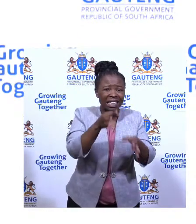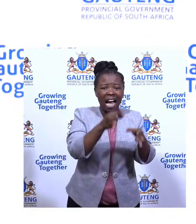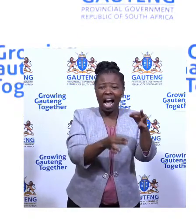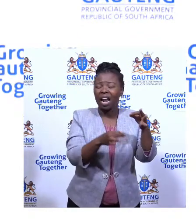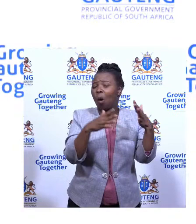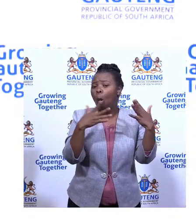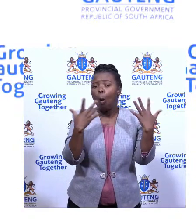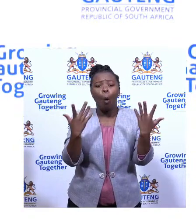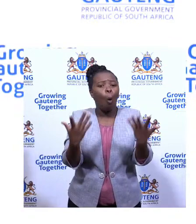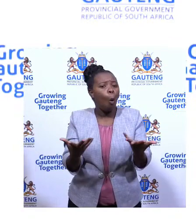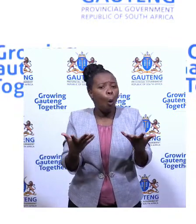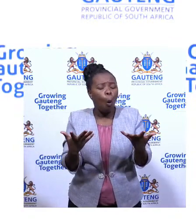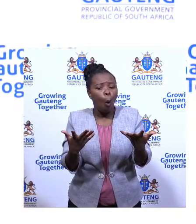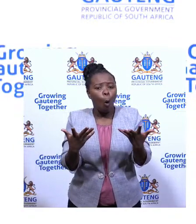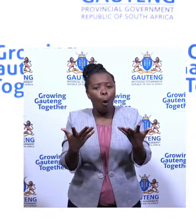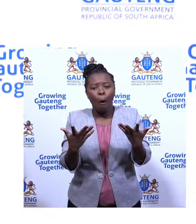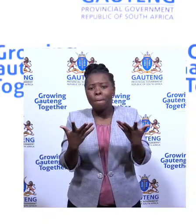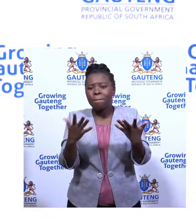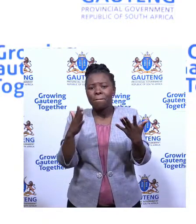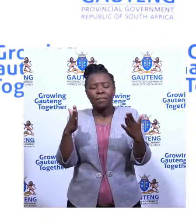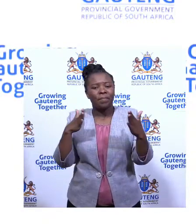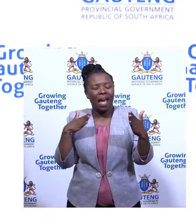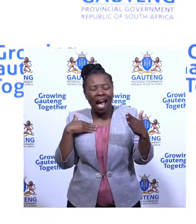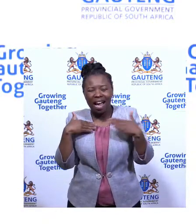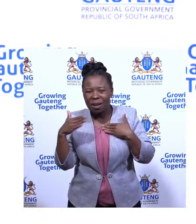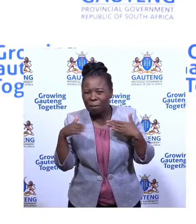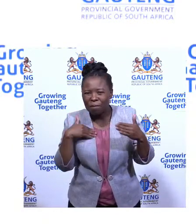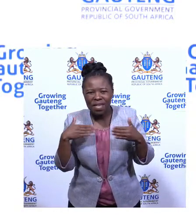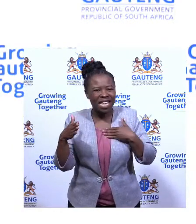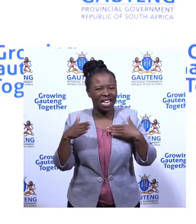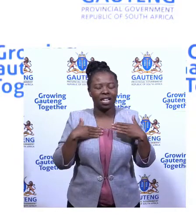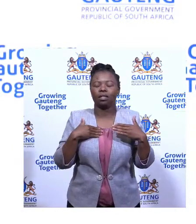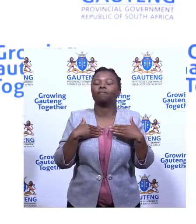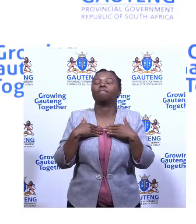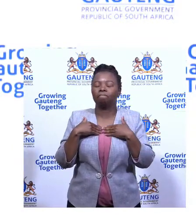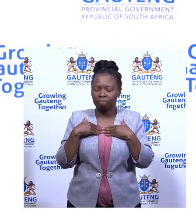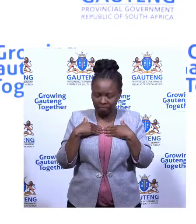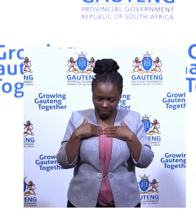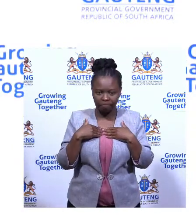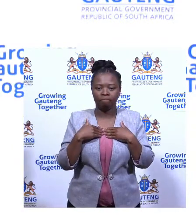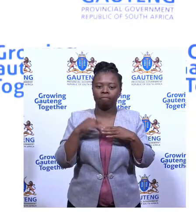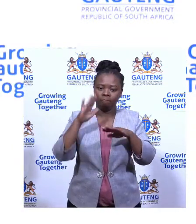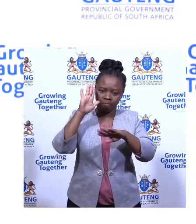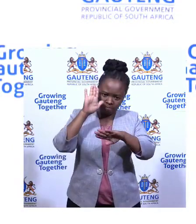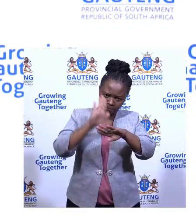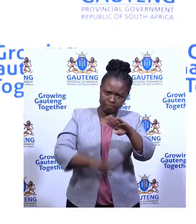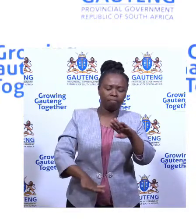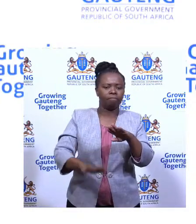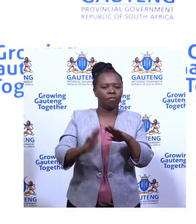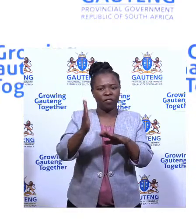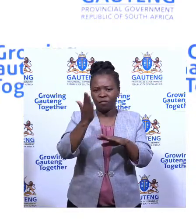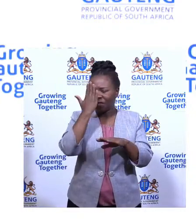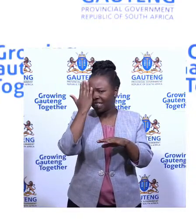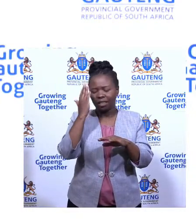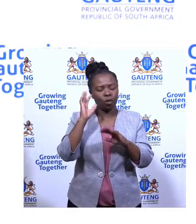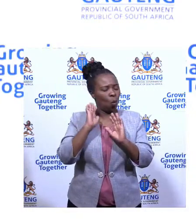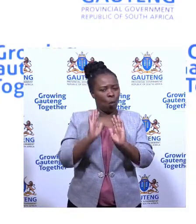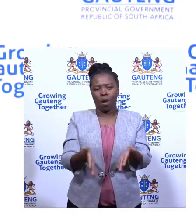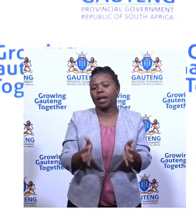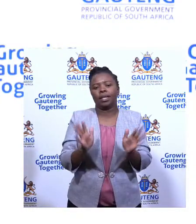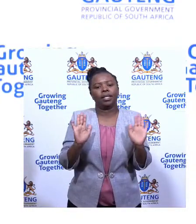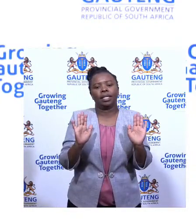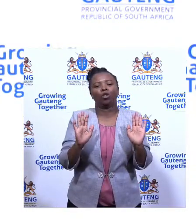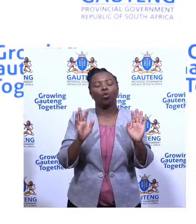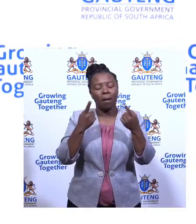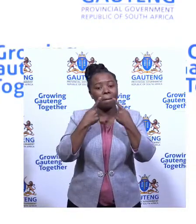political or administrative, they will face the consequences. And this message